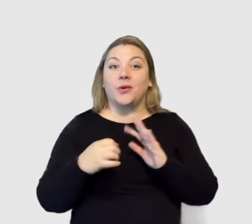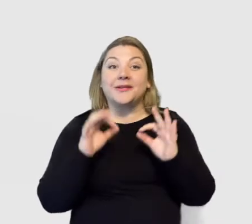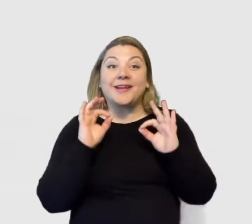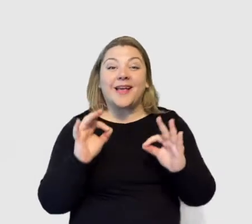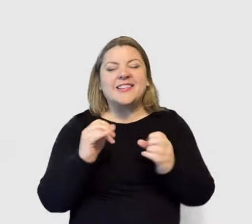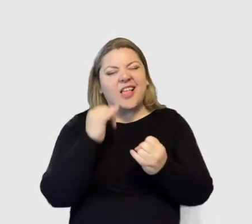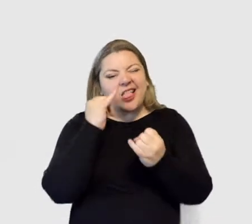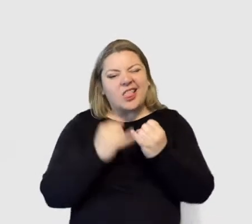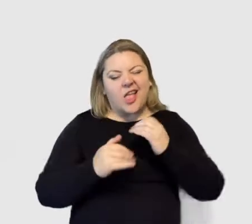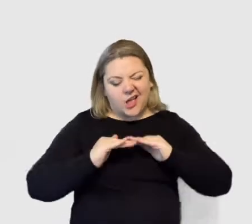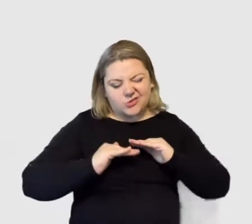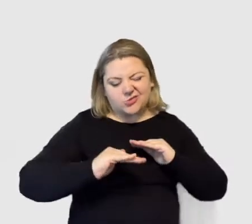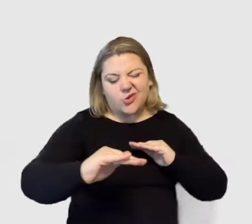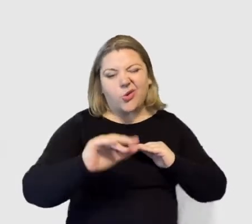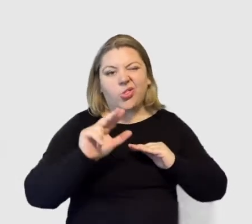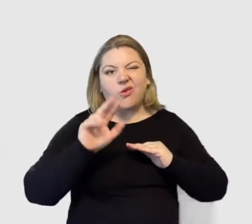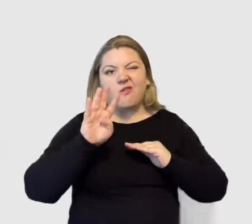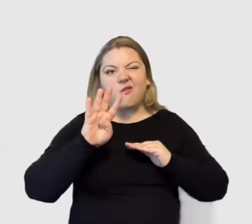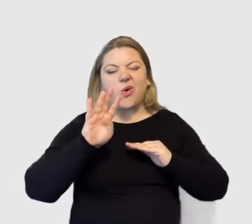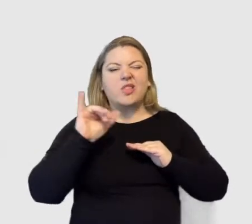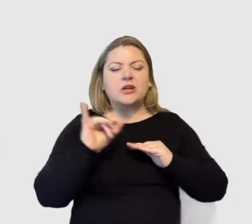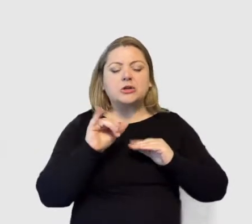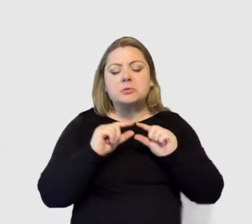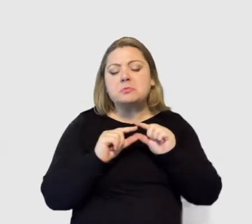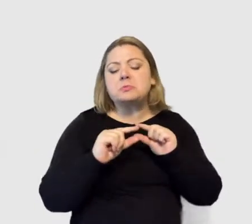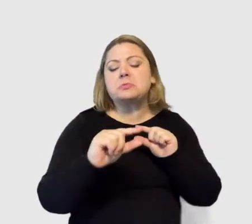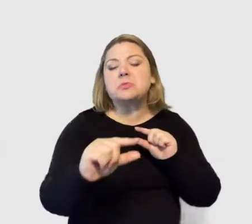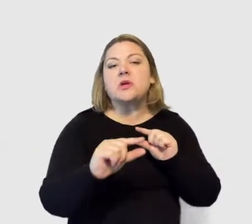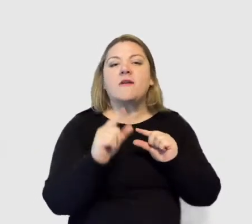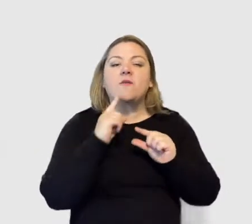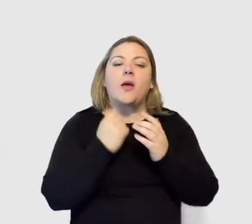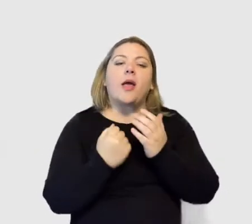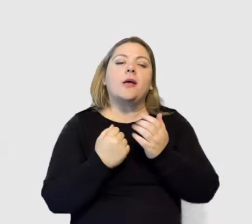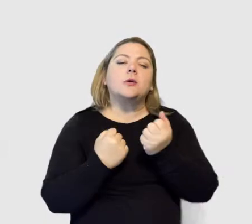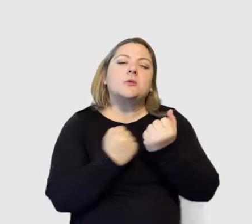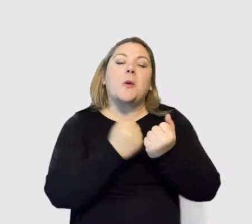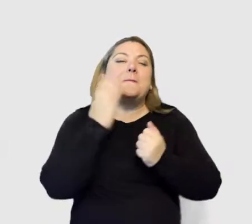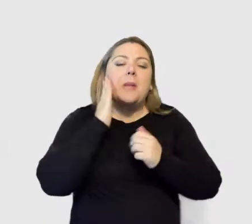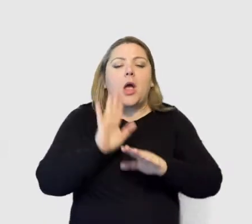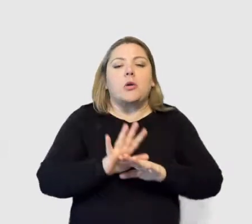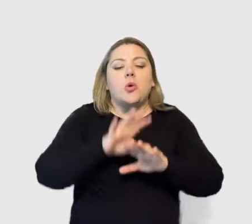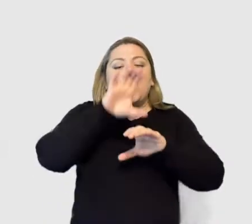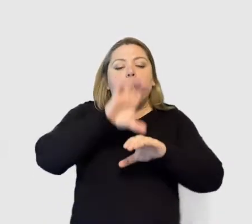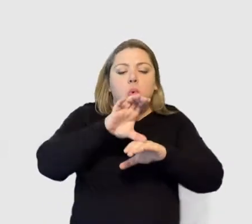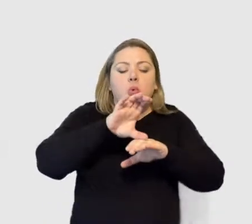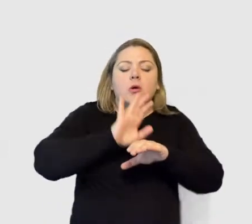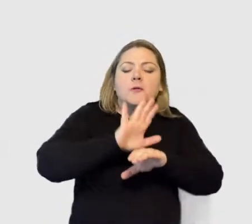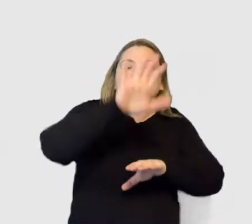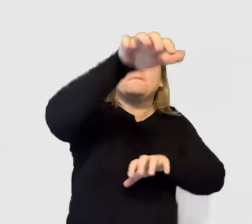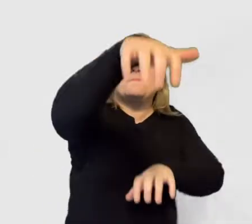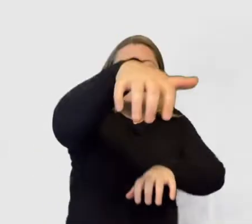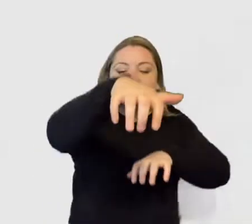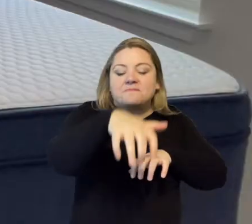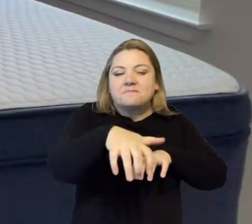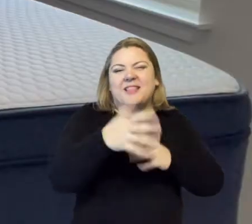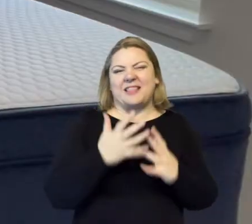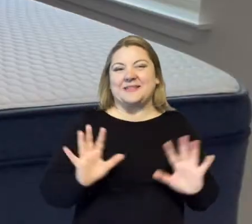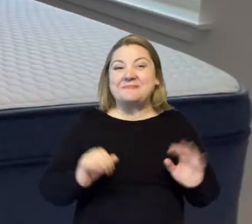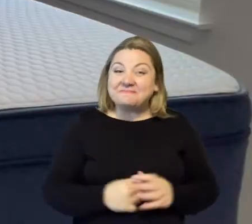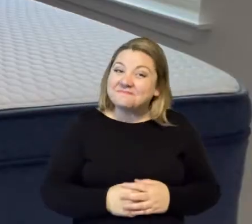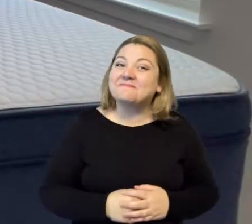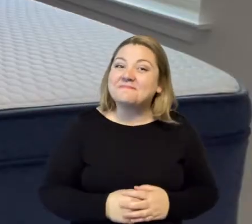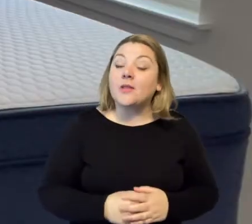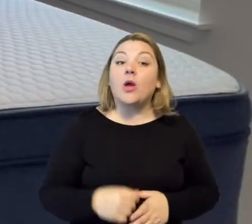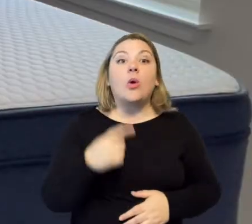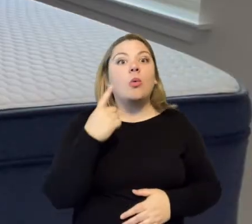a 3/4 inch layer just at the bottom that kind of helps keep the mattress as one whole piece. So one